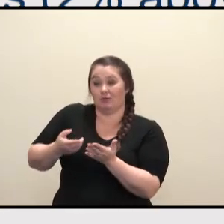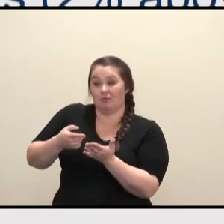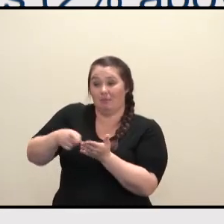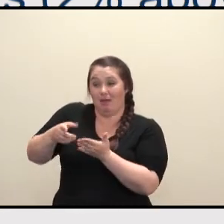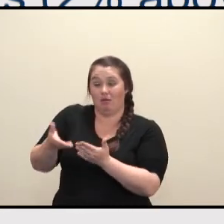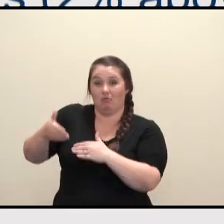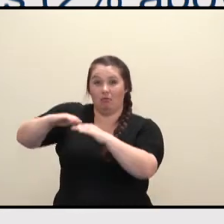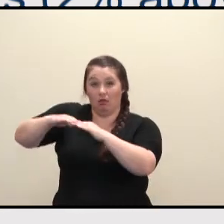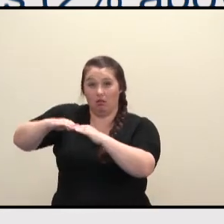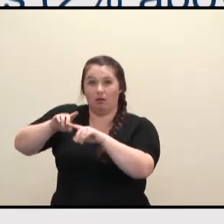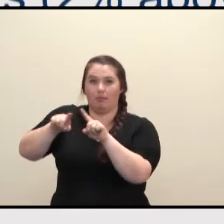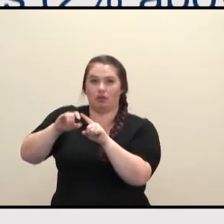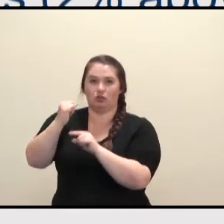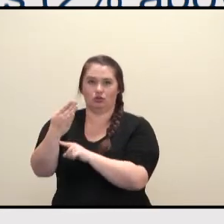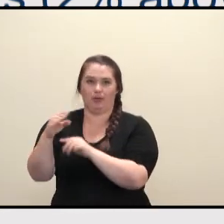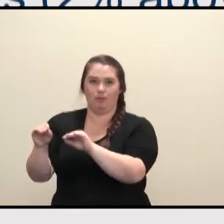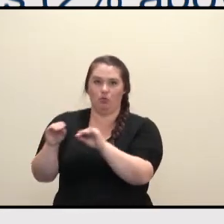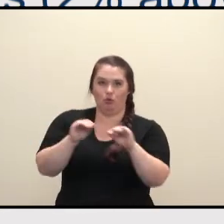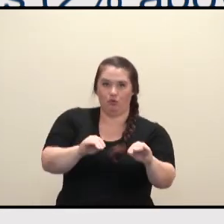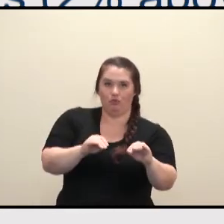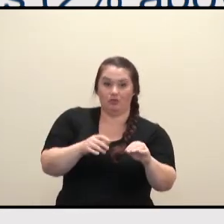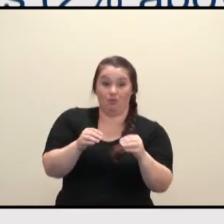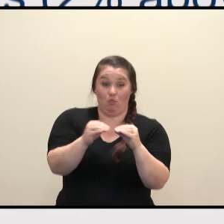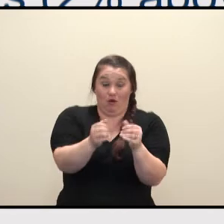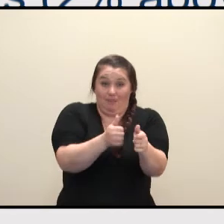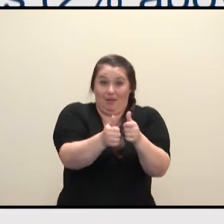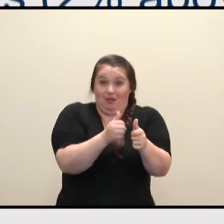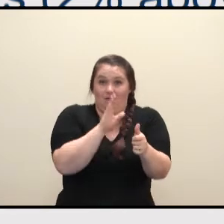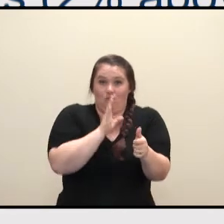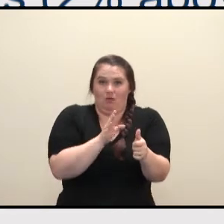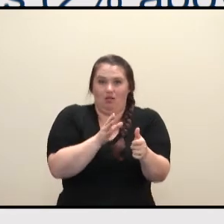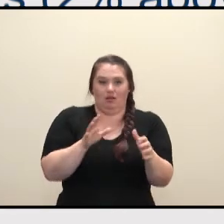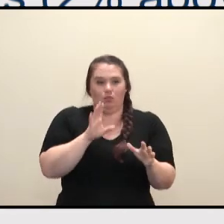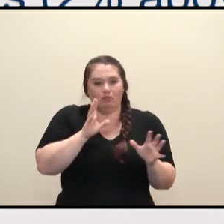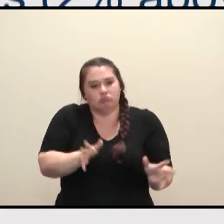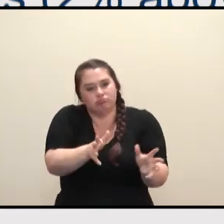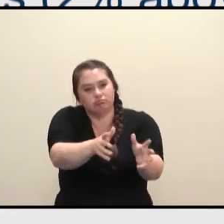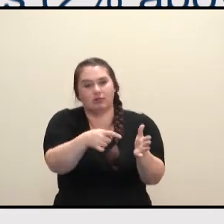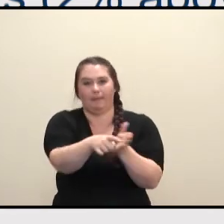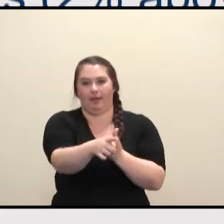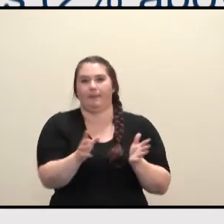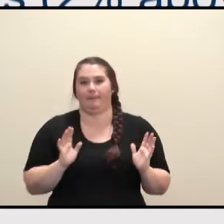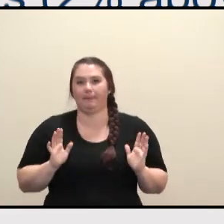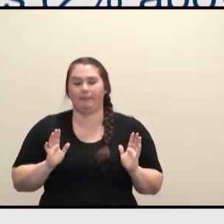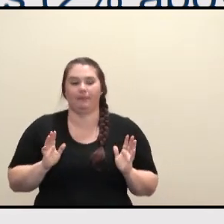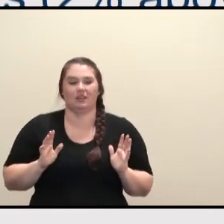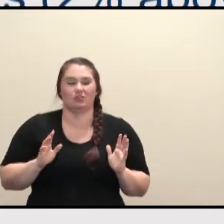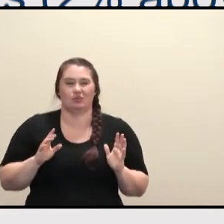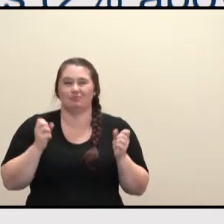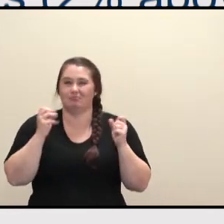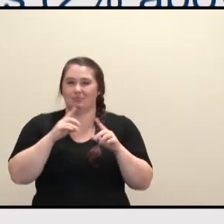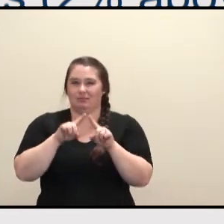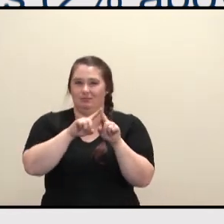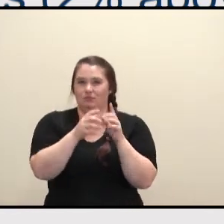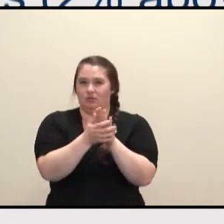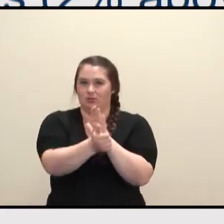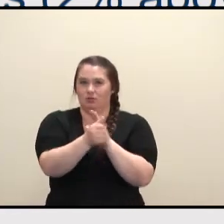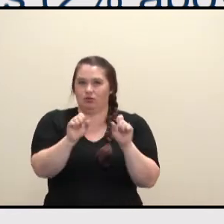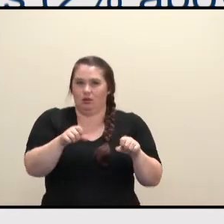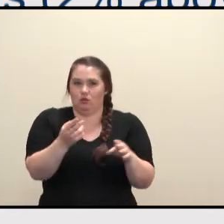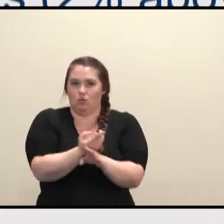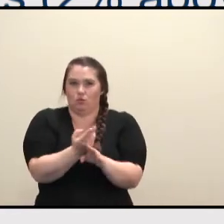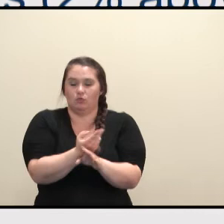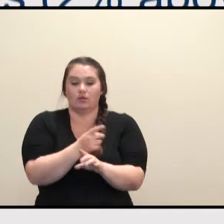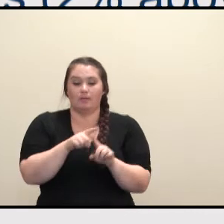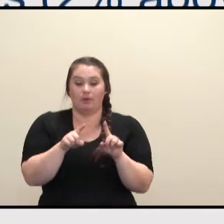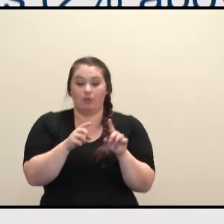we move the job because it's going to be in a more competitive structure, which will help push pay. So there's lots of different strategies. But what we do look